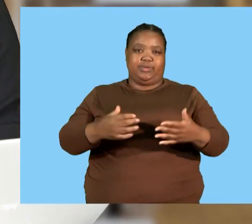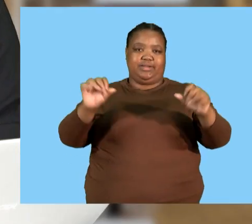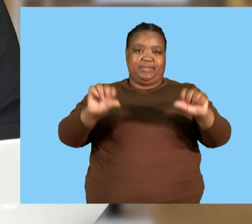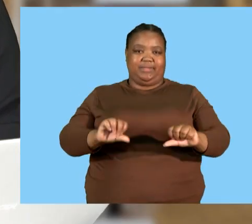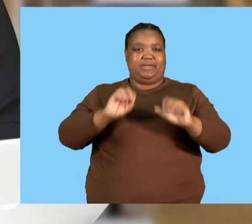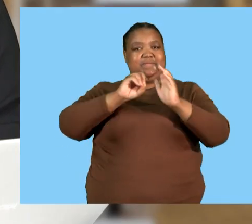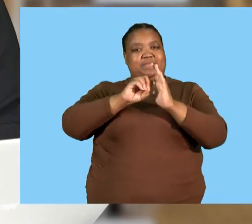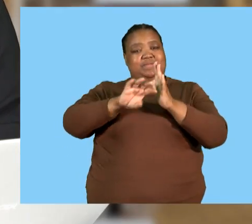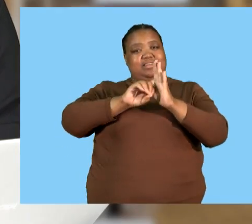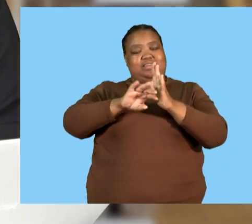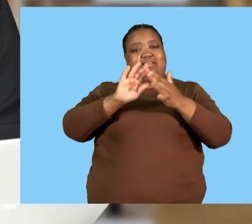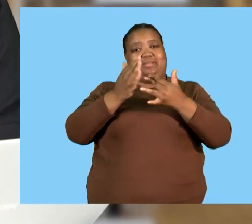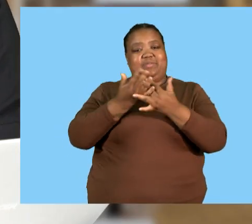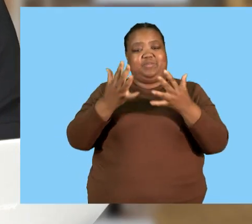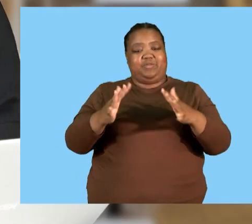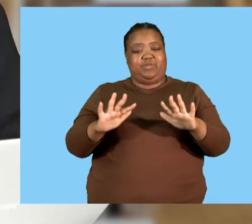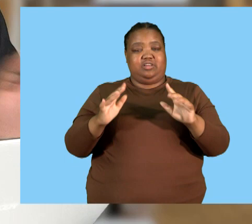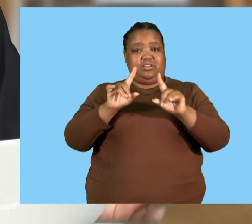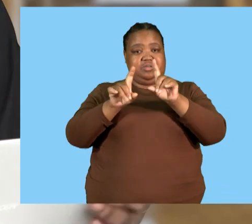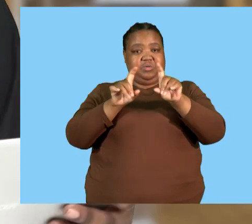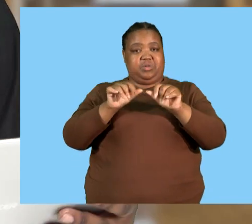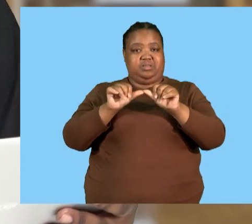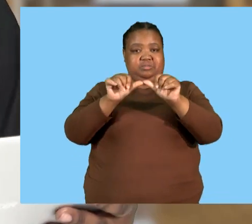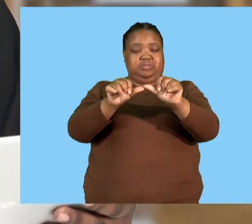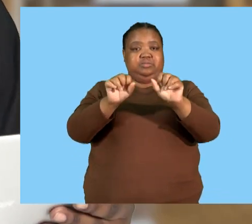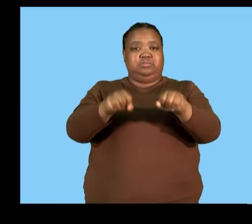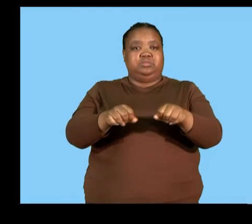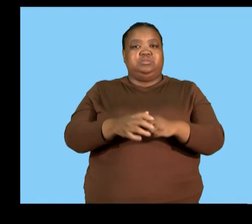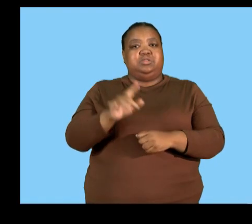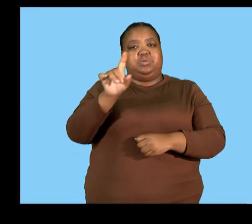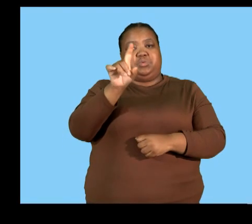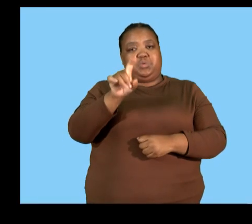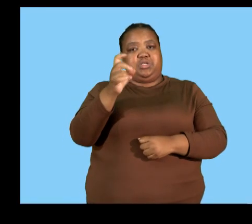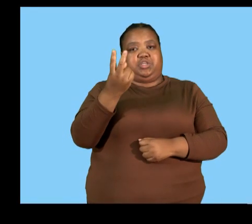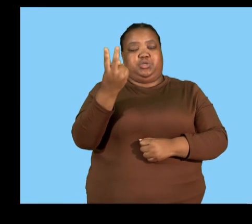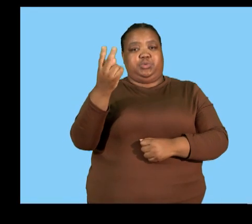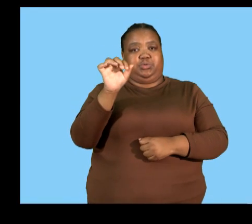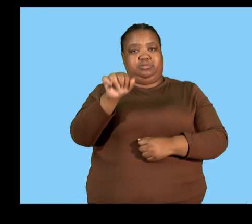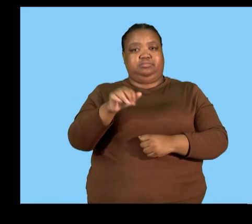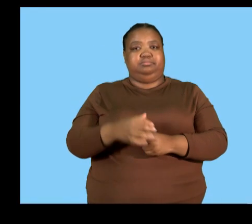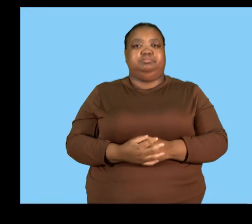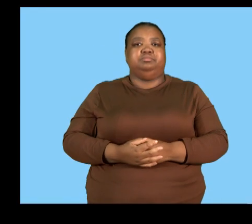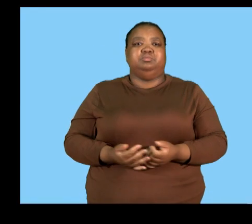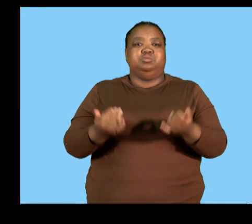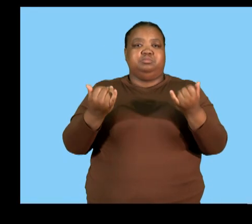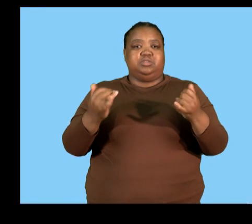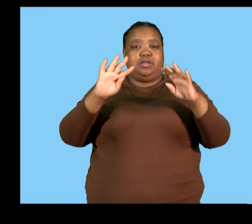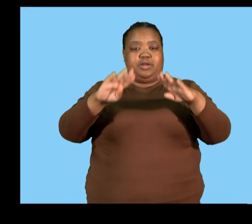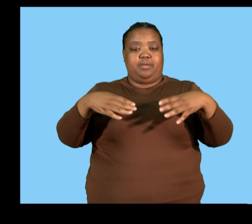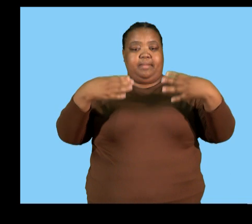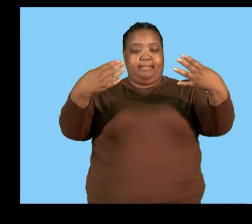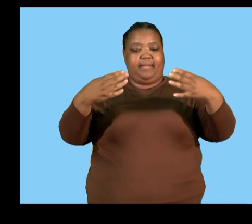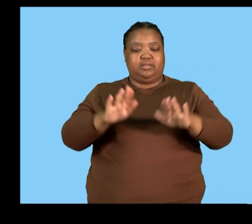Welcome back from an ad break. Now let us continue with our questions. Question 2. With question 2, we will be looking at the